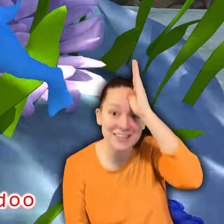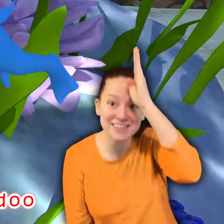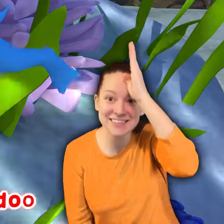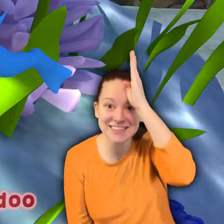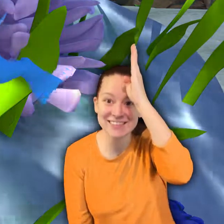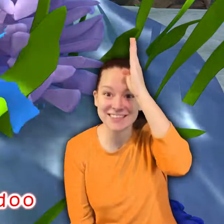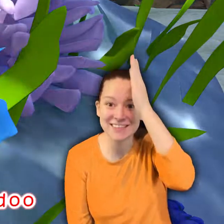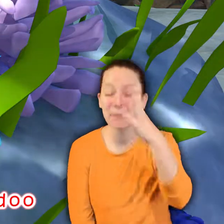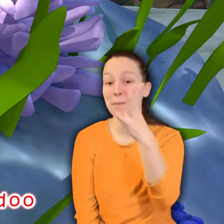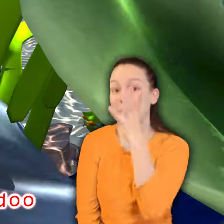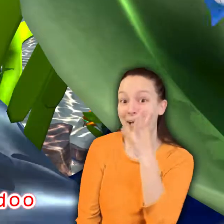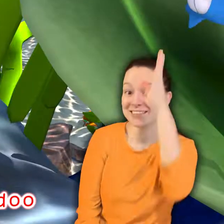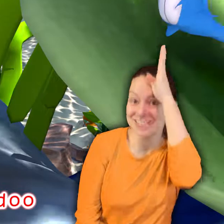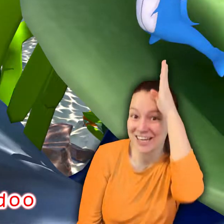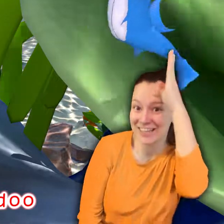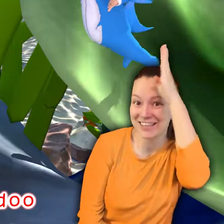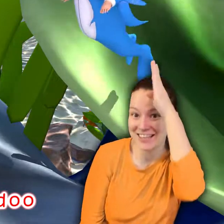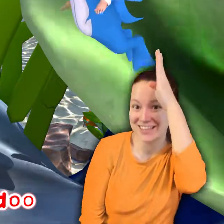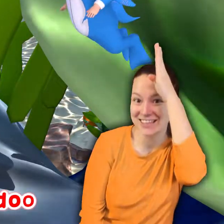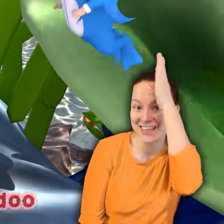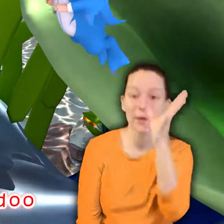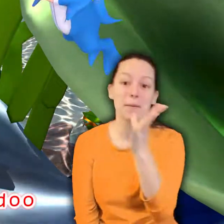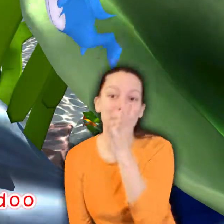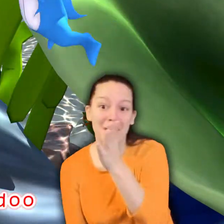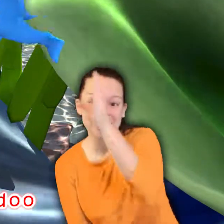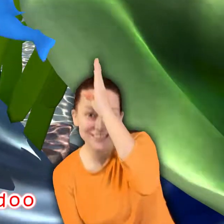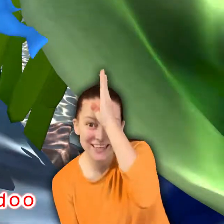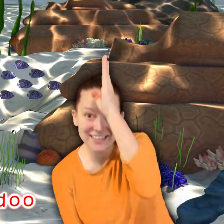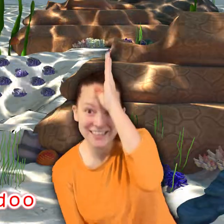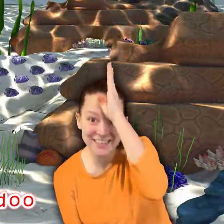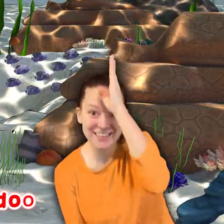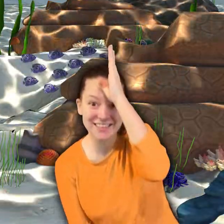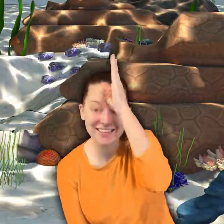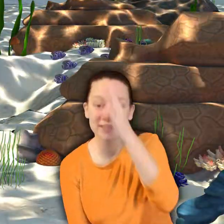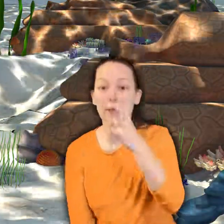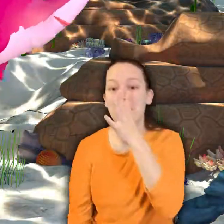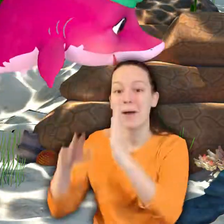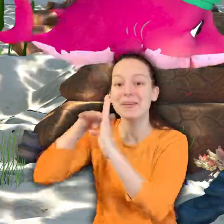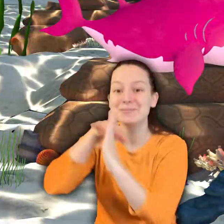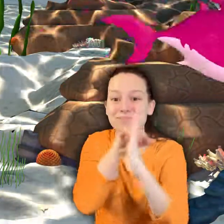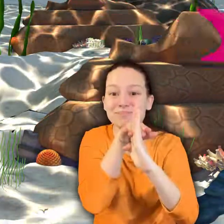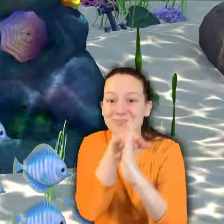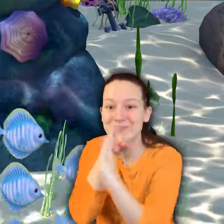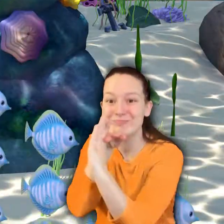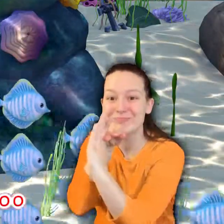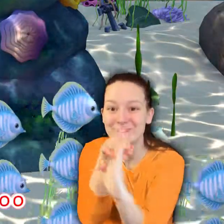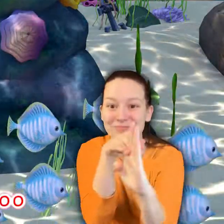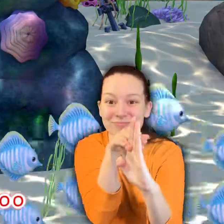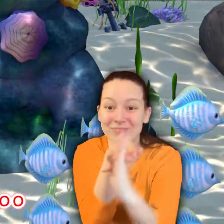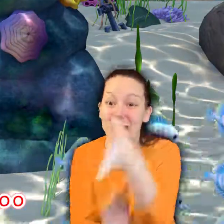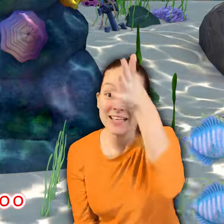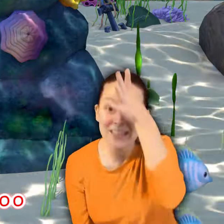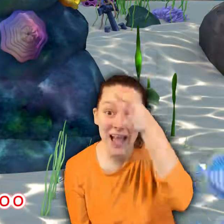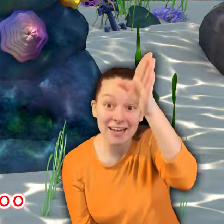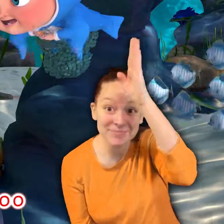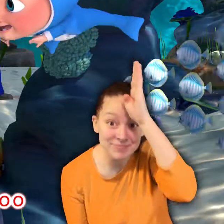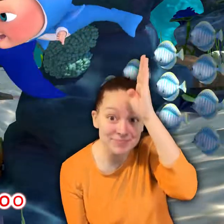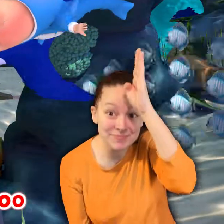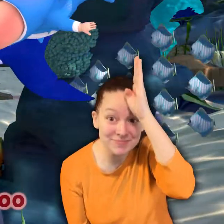shark. Mommy shark. Mommy shark. Mommy shark. Daddy